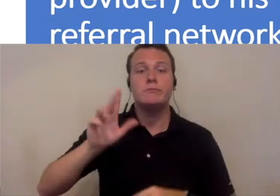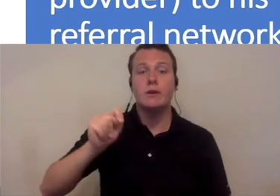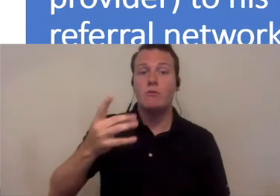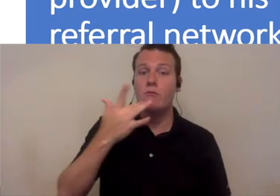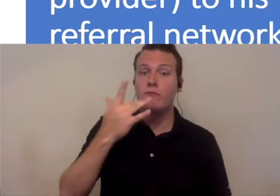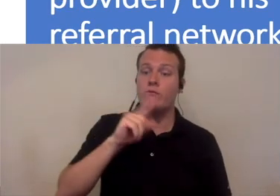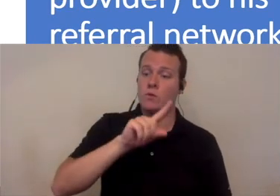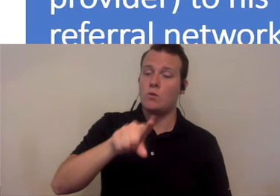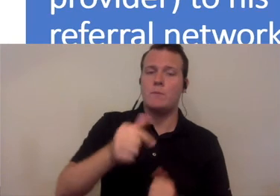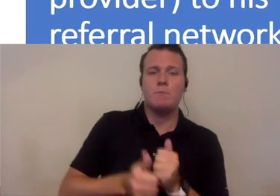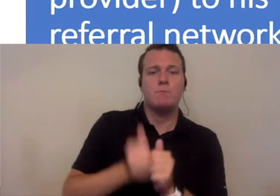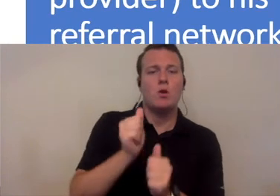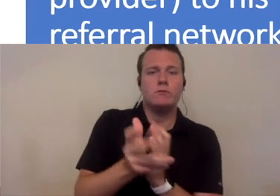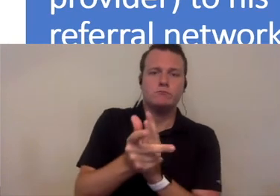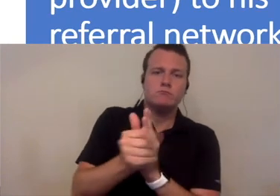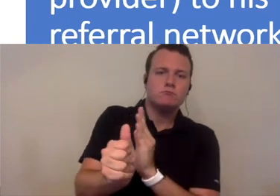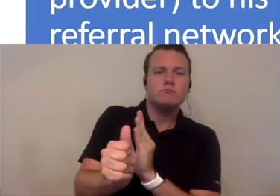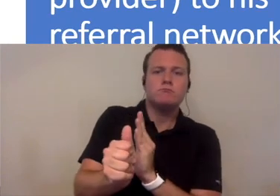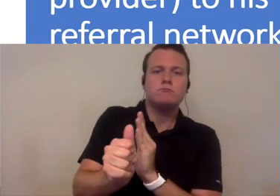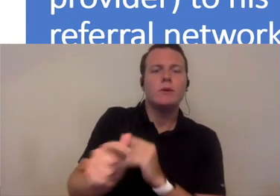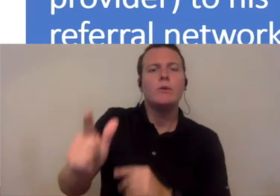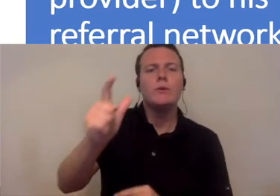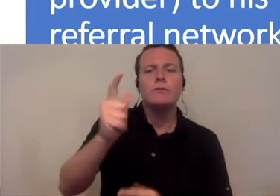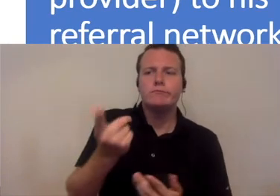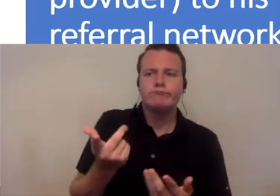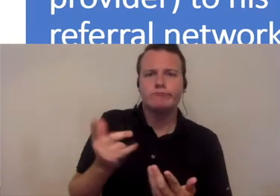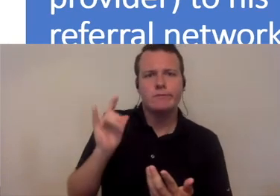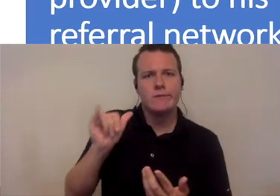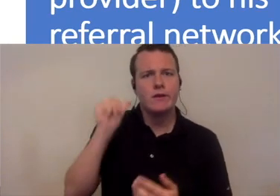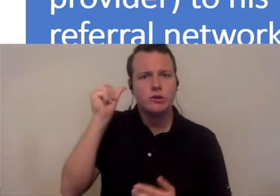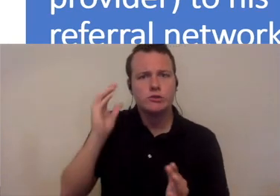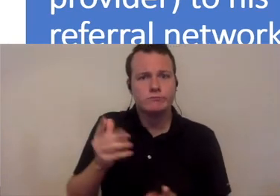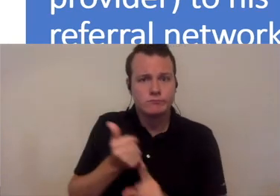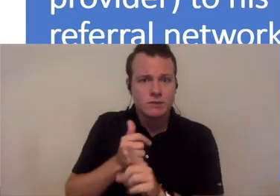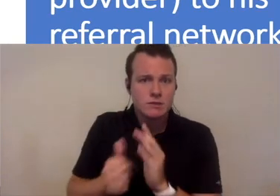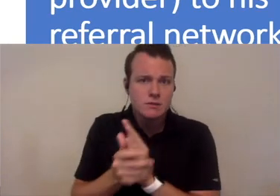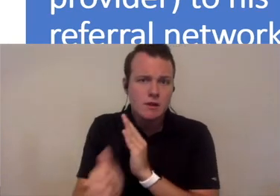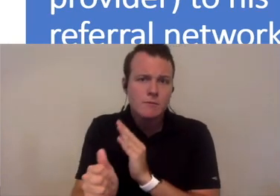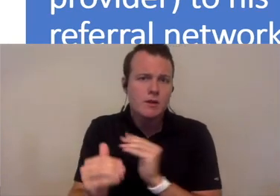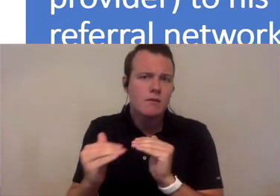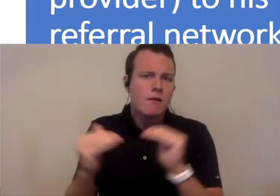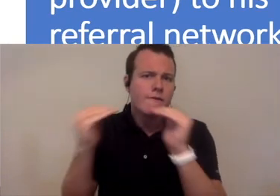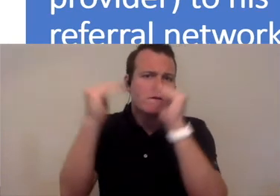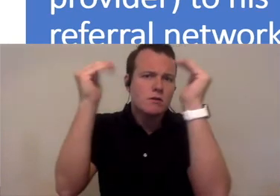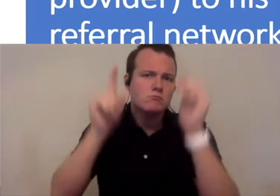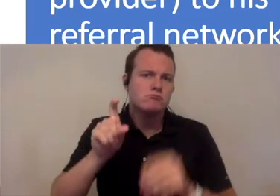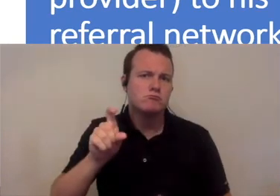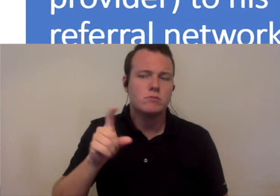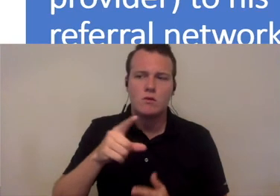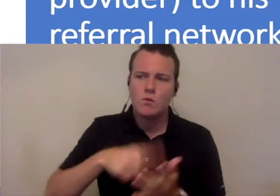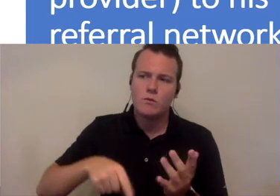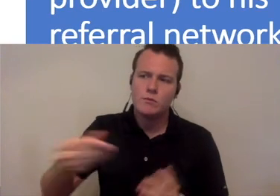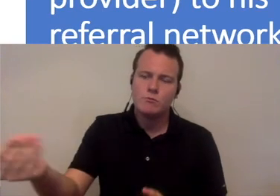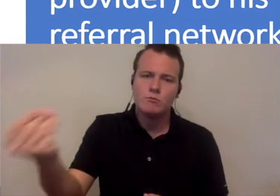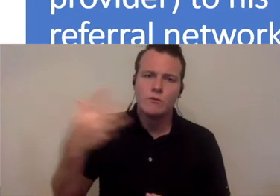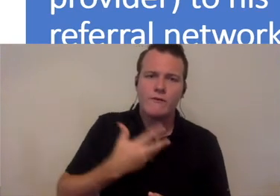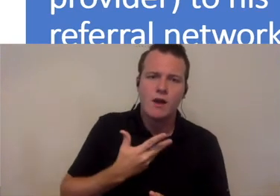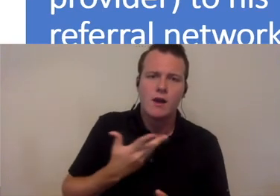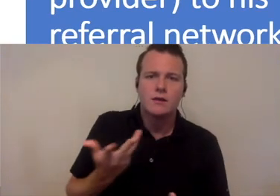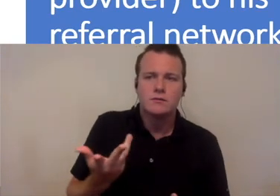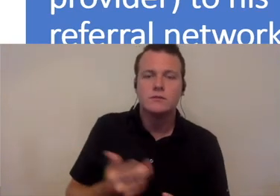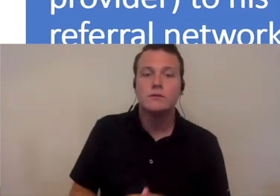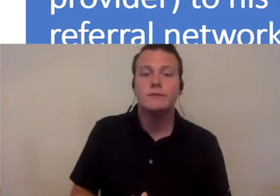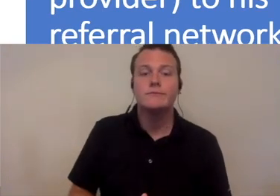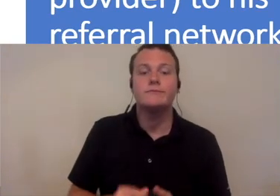most competent. So how competent are you? What can you provide to me? Secondly,